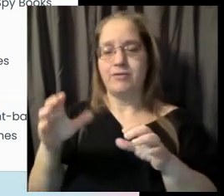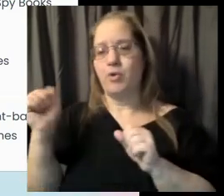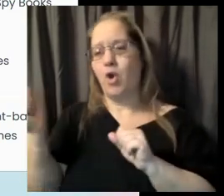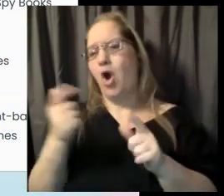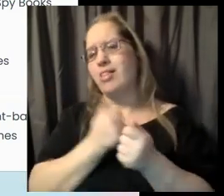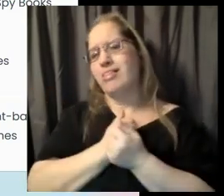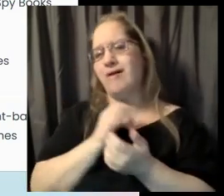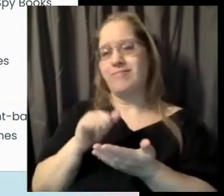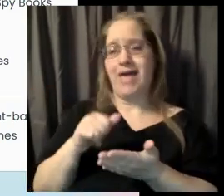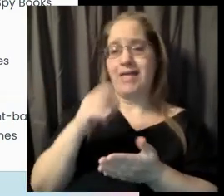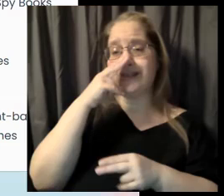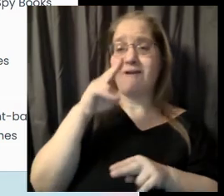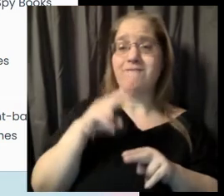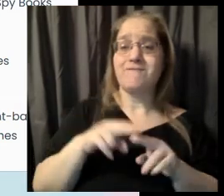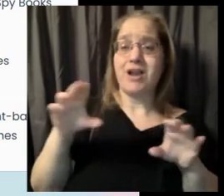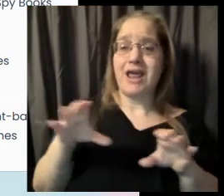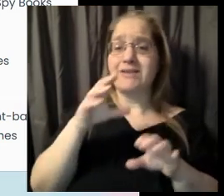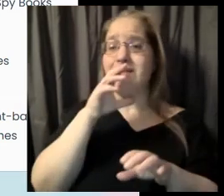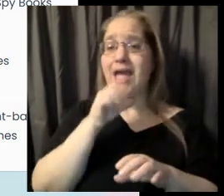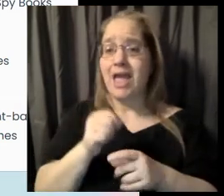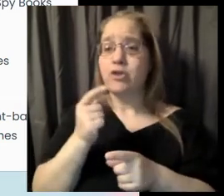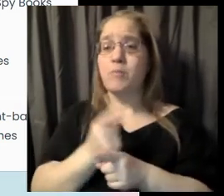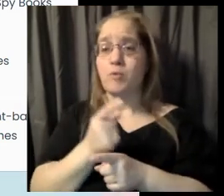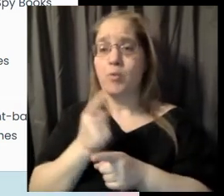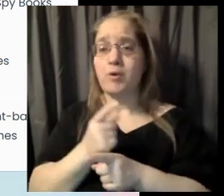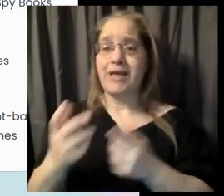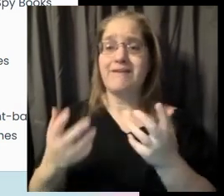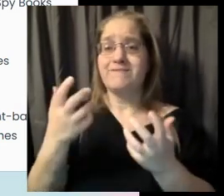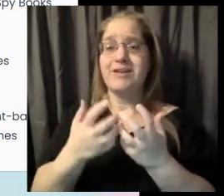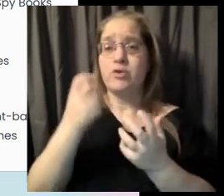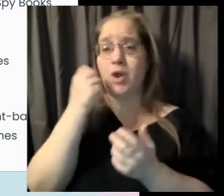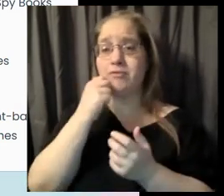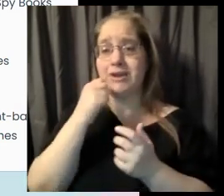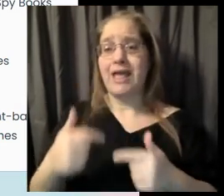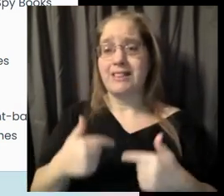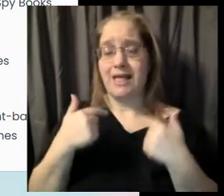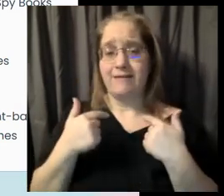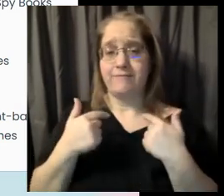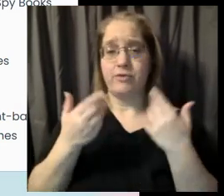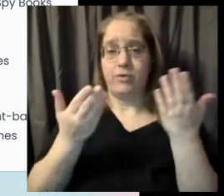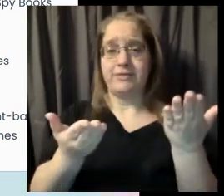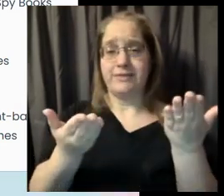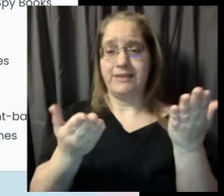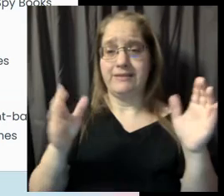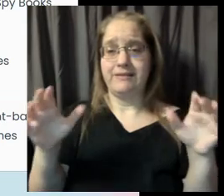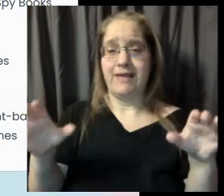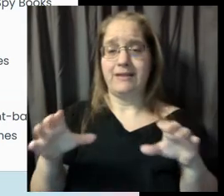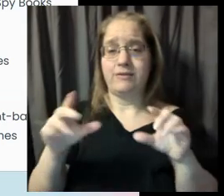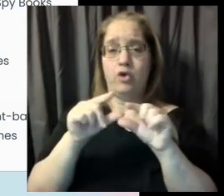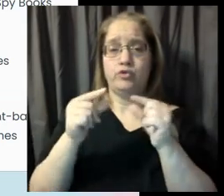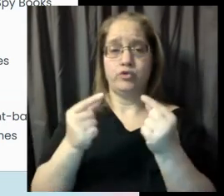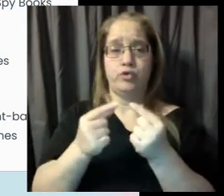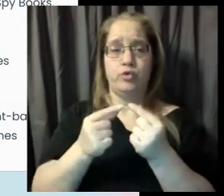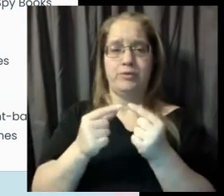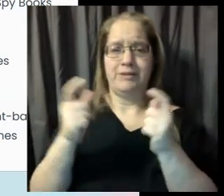these are fun activities that are age appropriate, that can fit into everyday life. So these activities are grouped into these